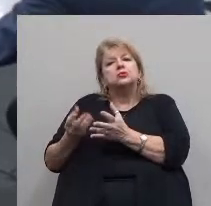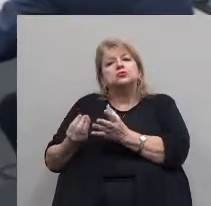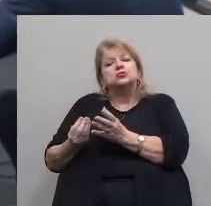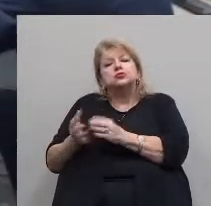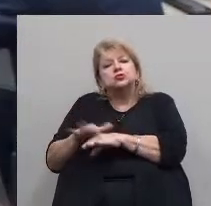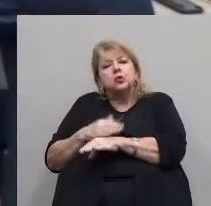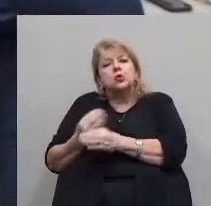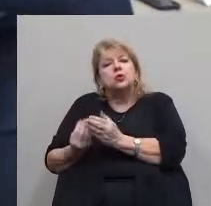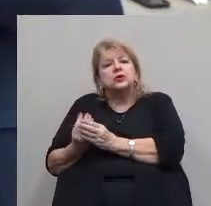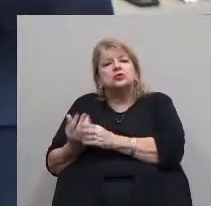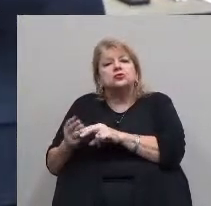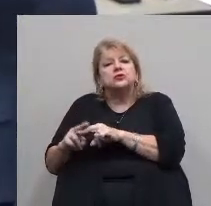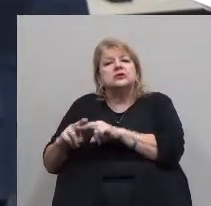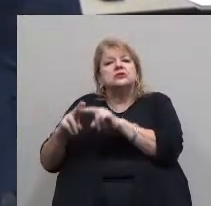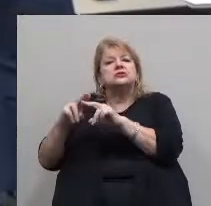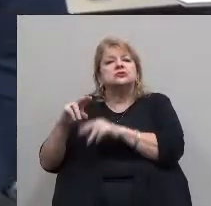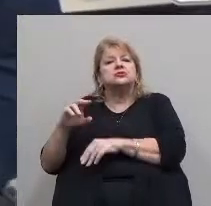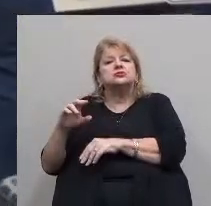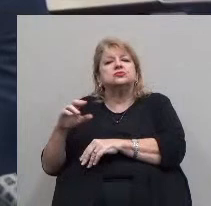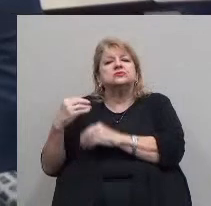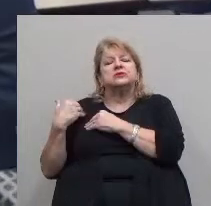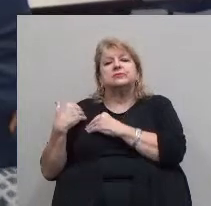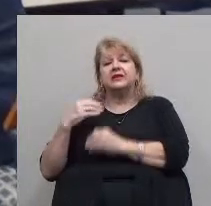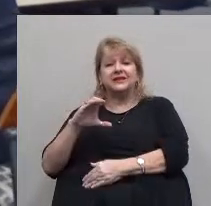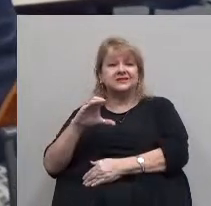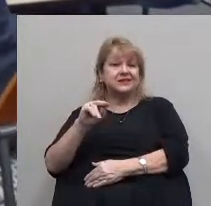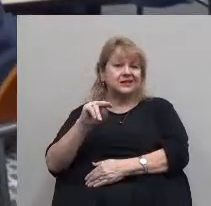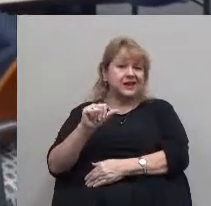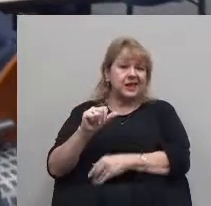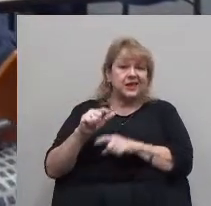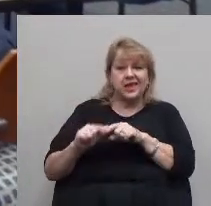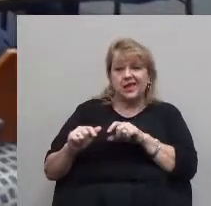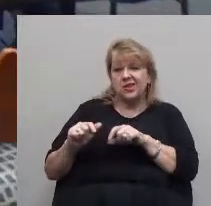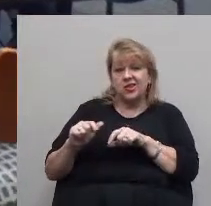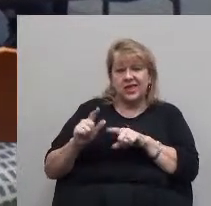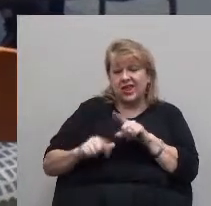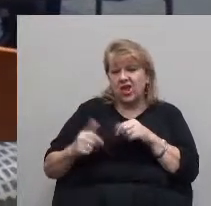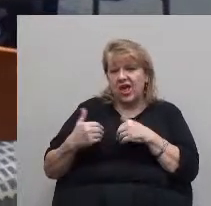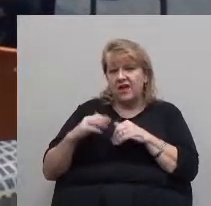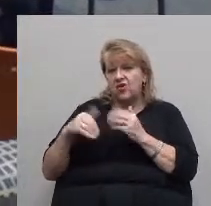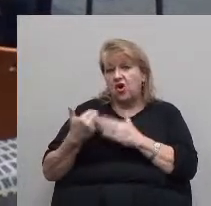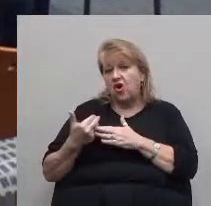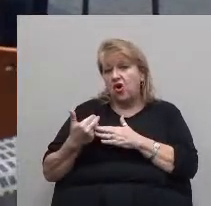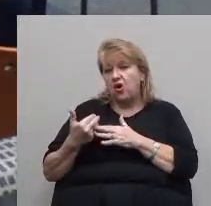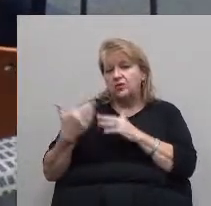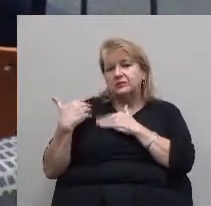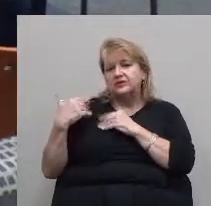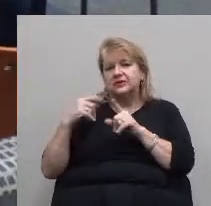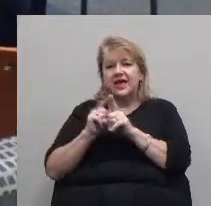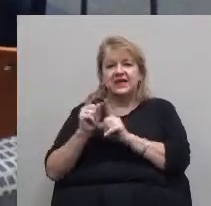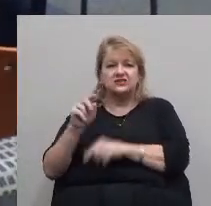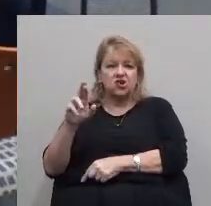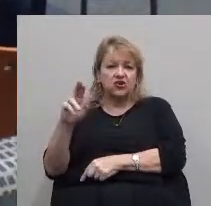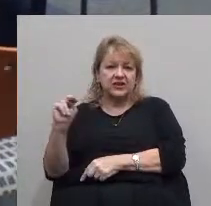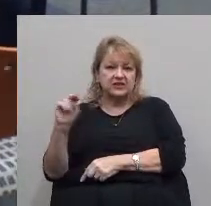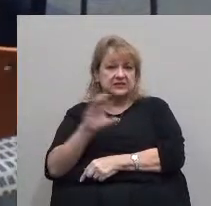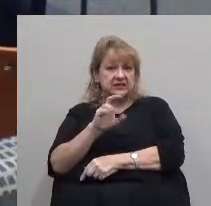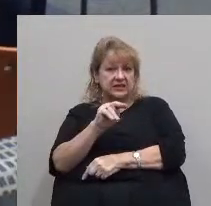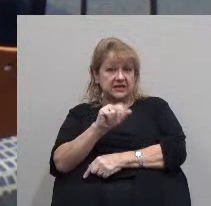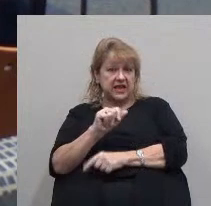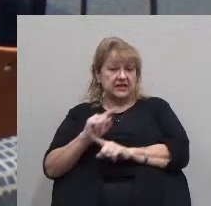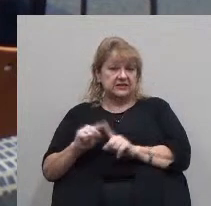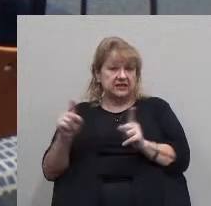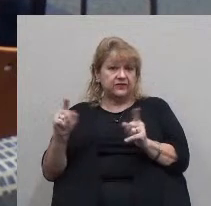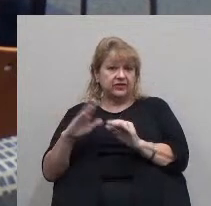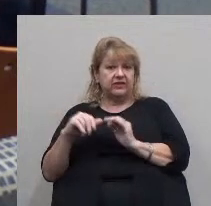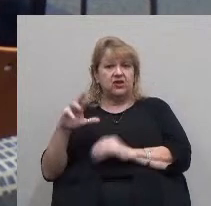So a CNA is not able to act and have all the responsibilities that an RN has. Does the